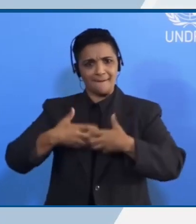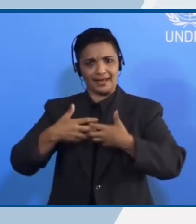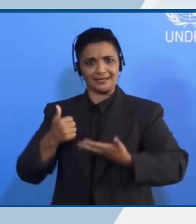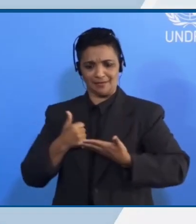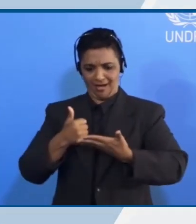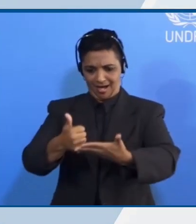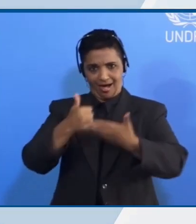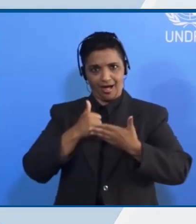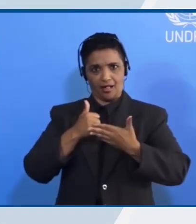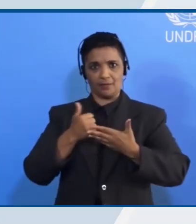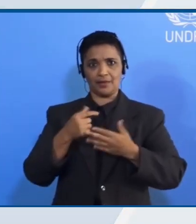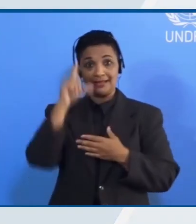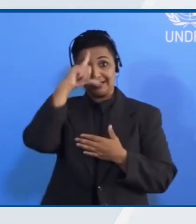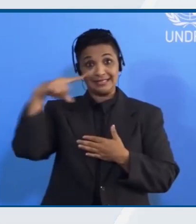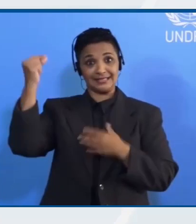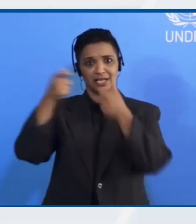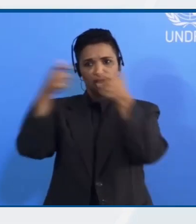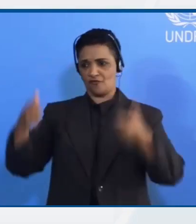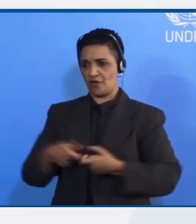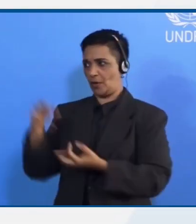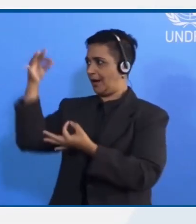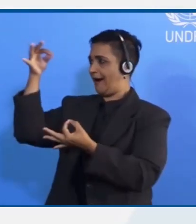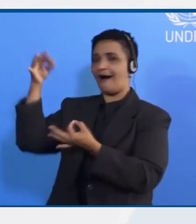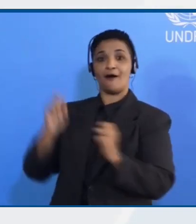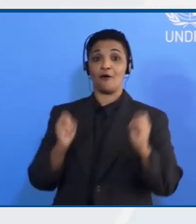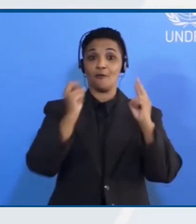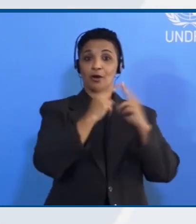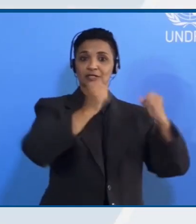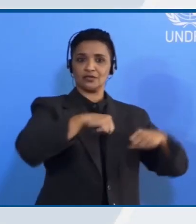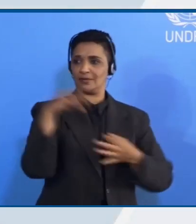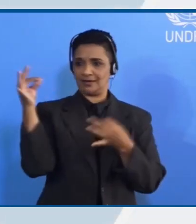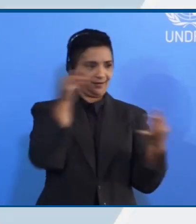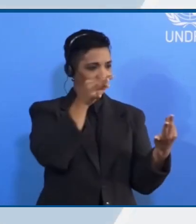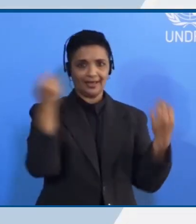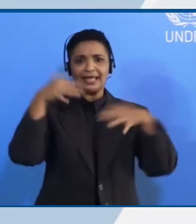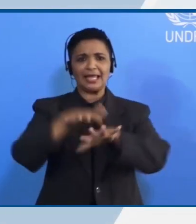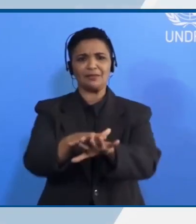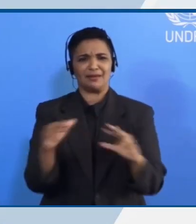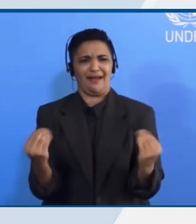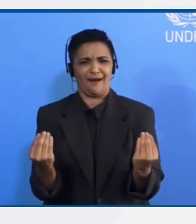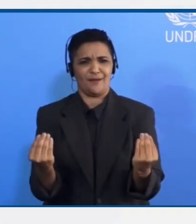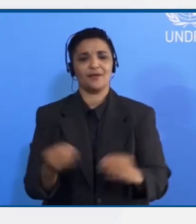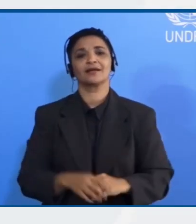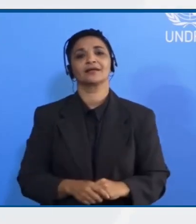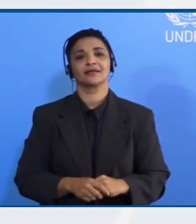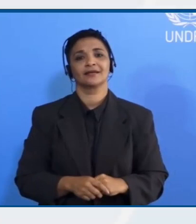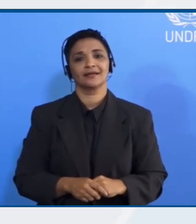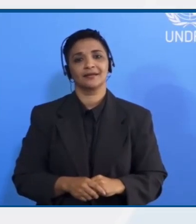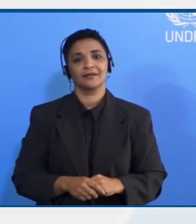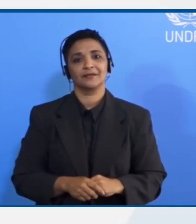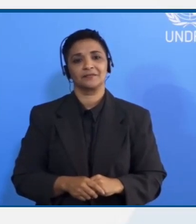us implement the Sendai framework and the Paris Agreement on climate change? Excellent. So just, I know you called